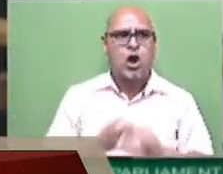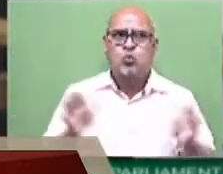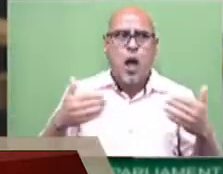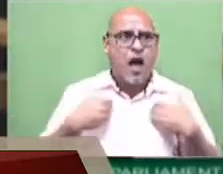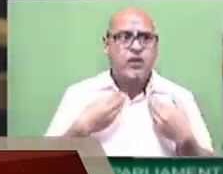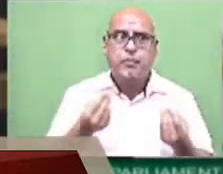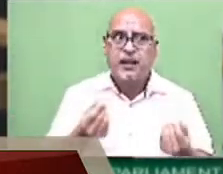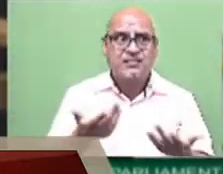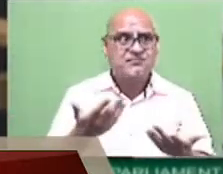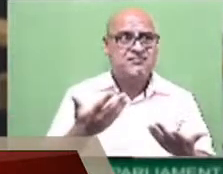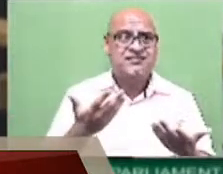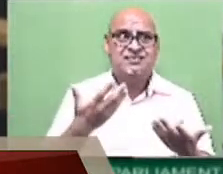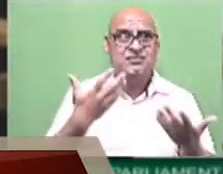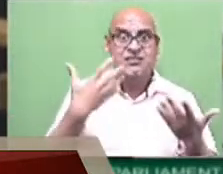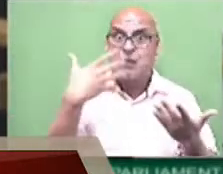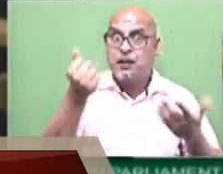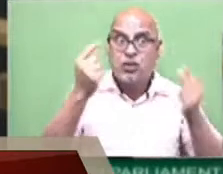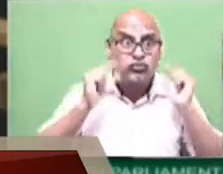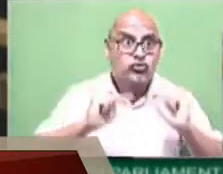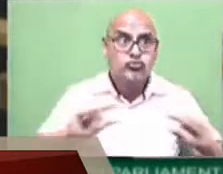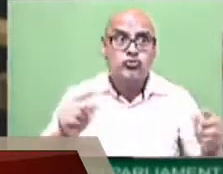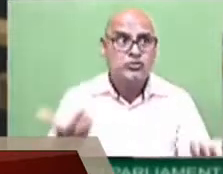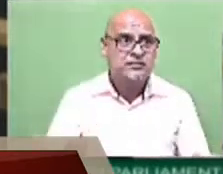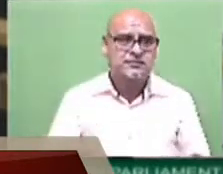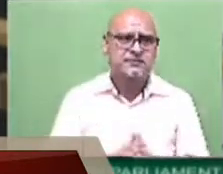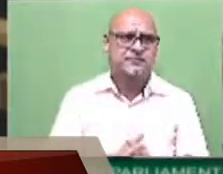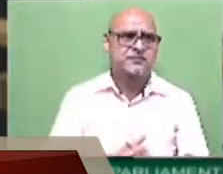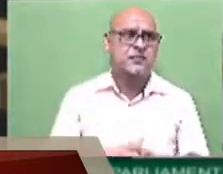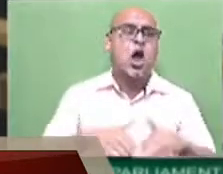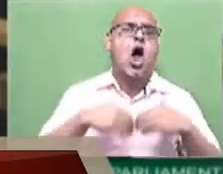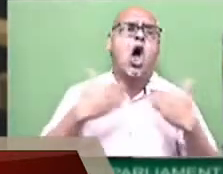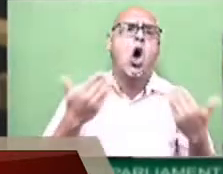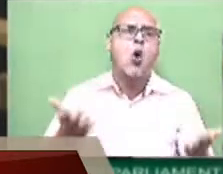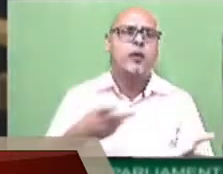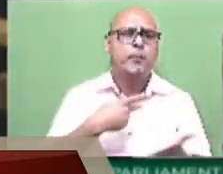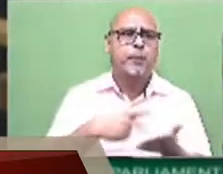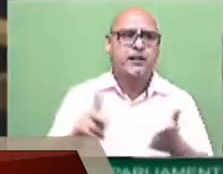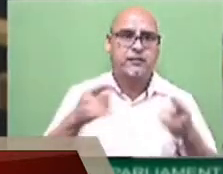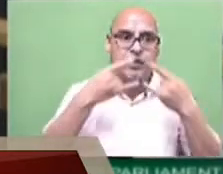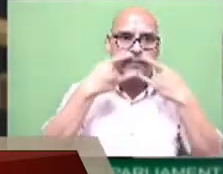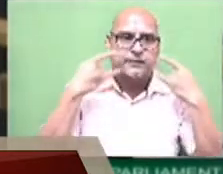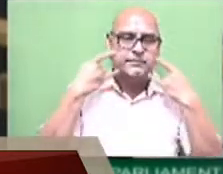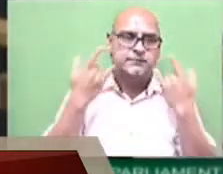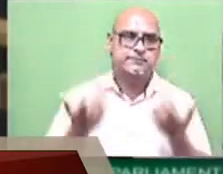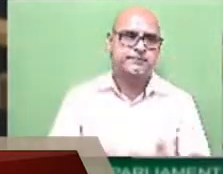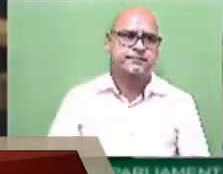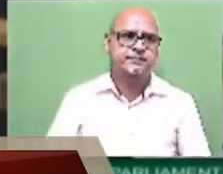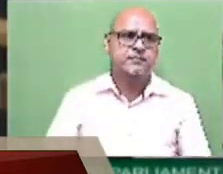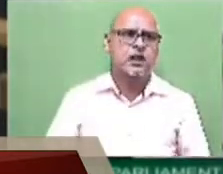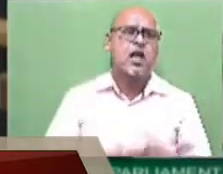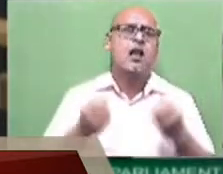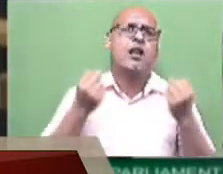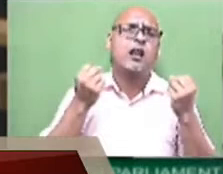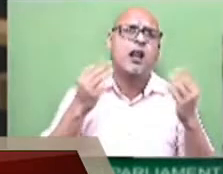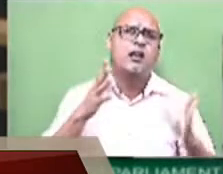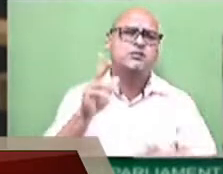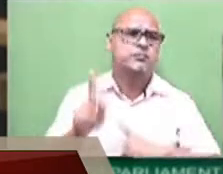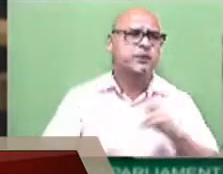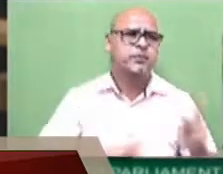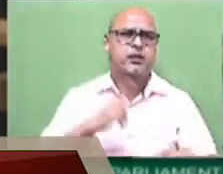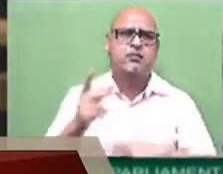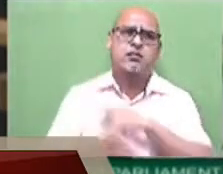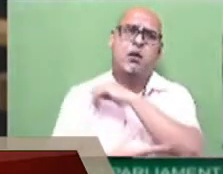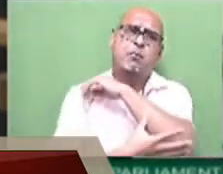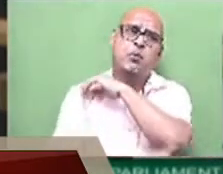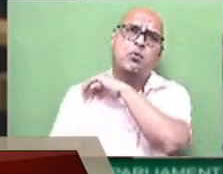buying some groceries for some needy family. And there are so many needy families in this country, Madam President, who would not have been able to access